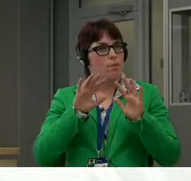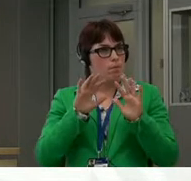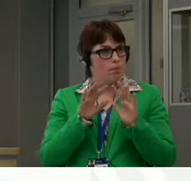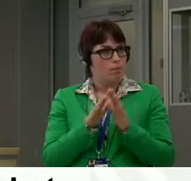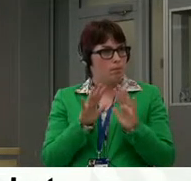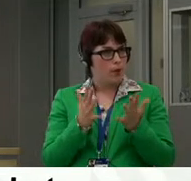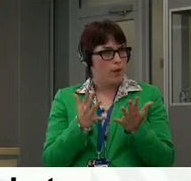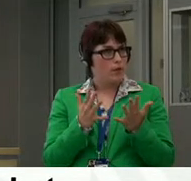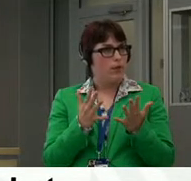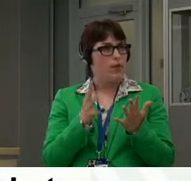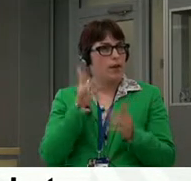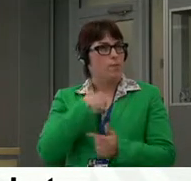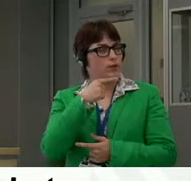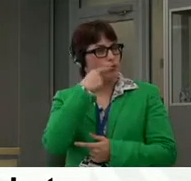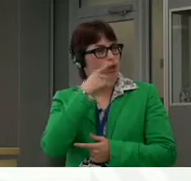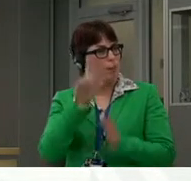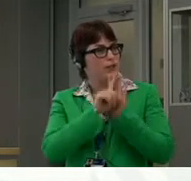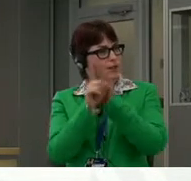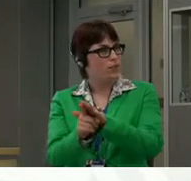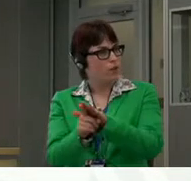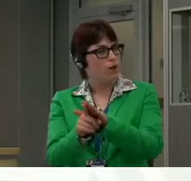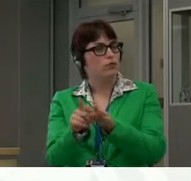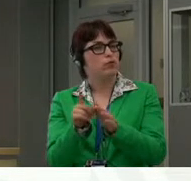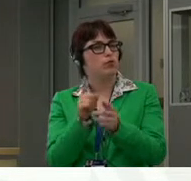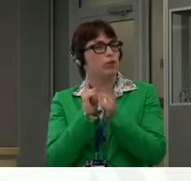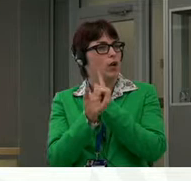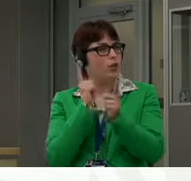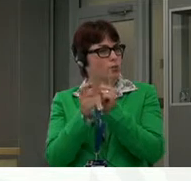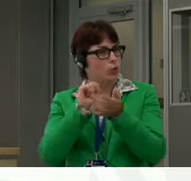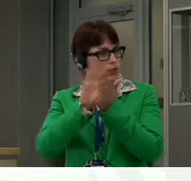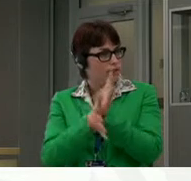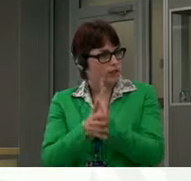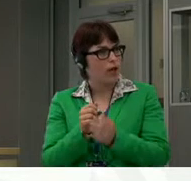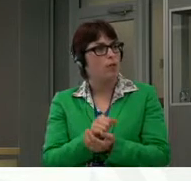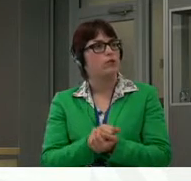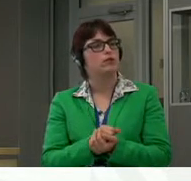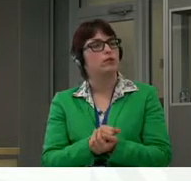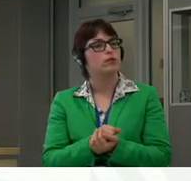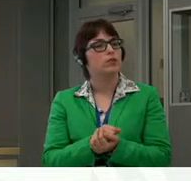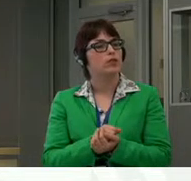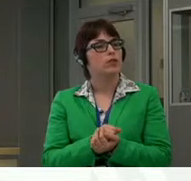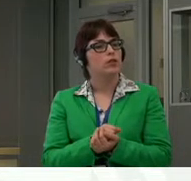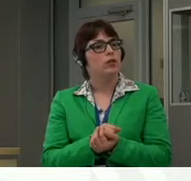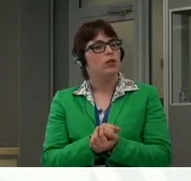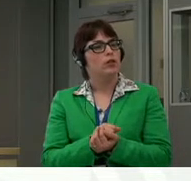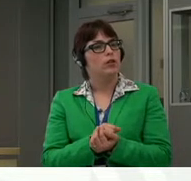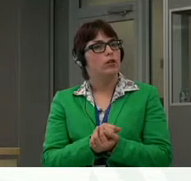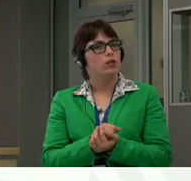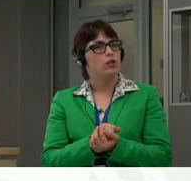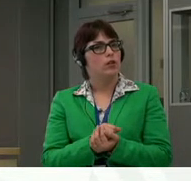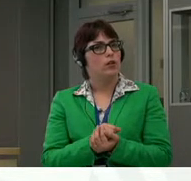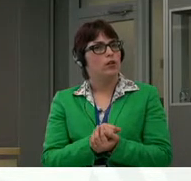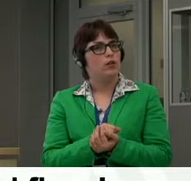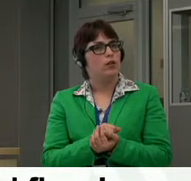systems, in putting away financial and fiscal barriers that